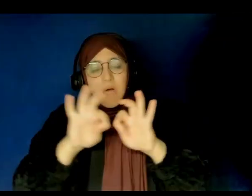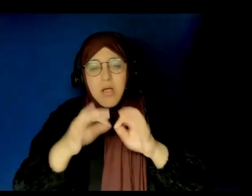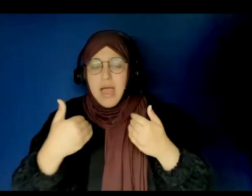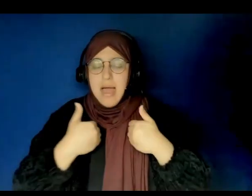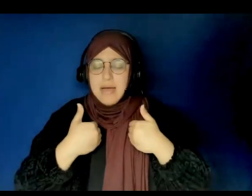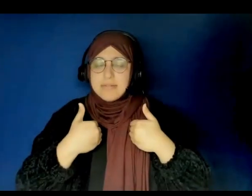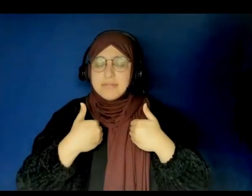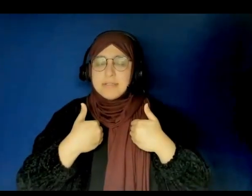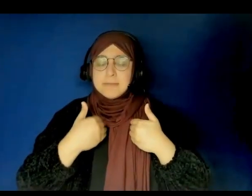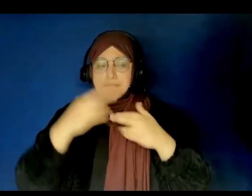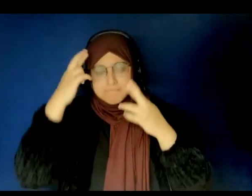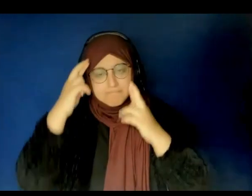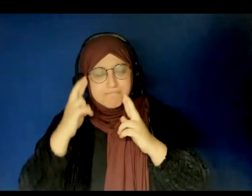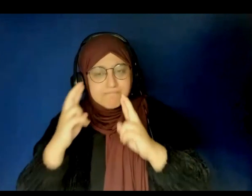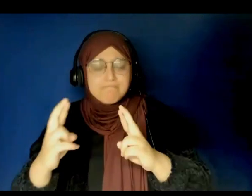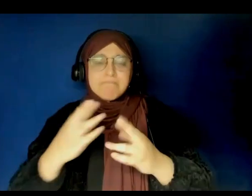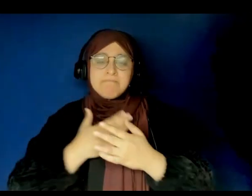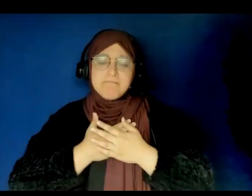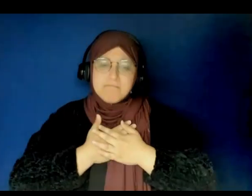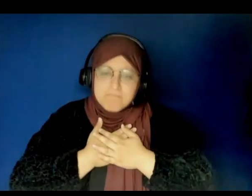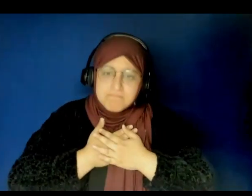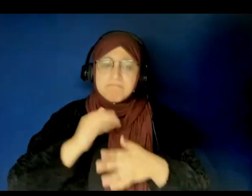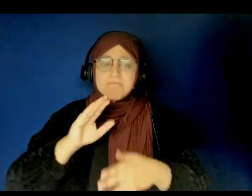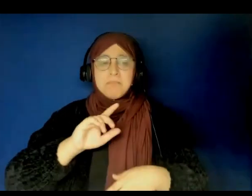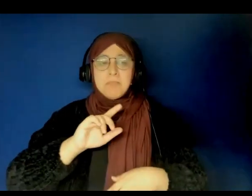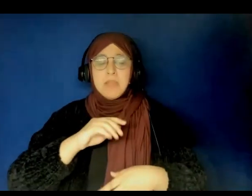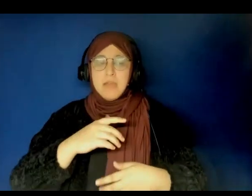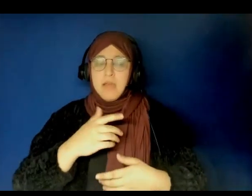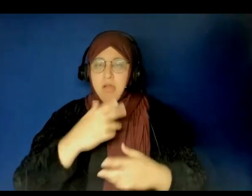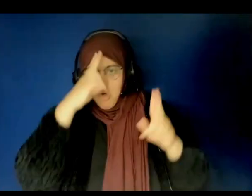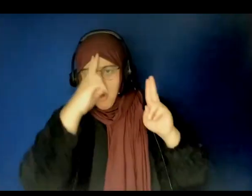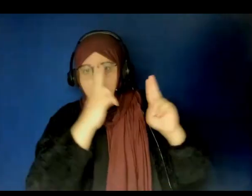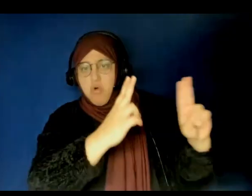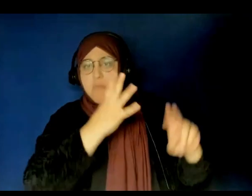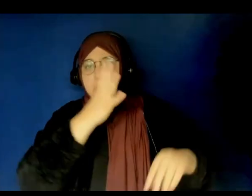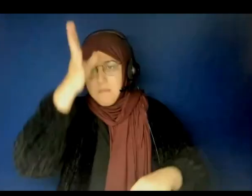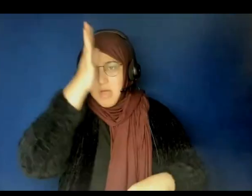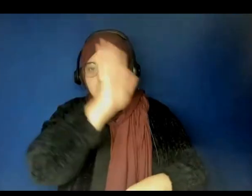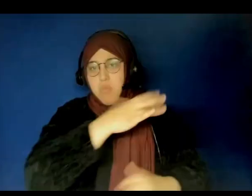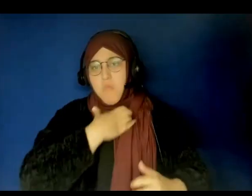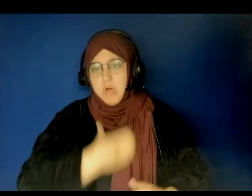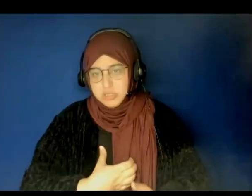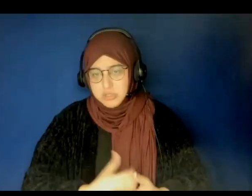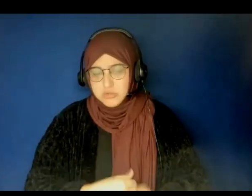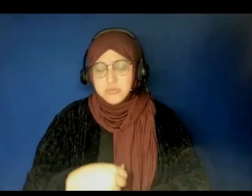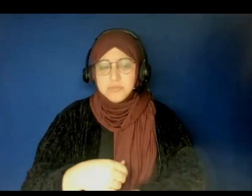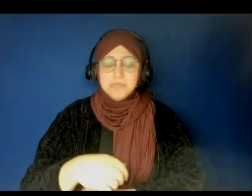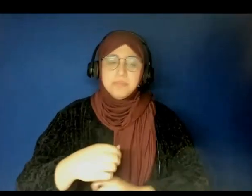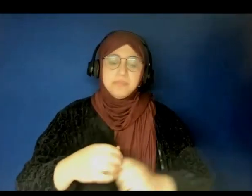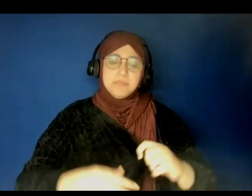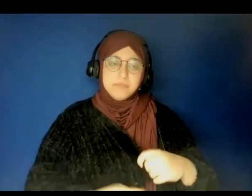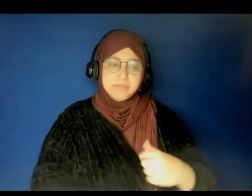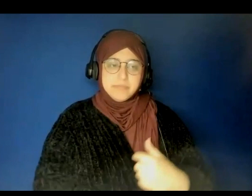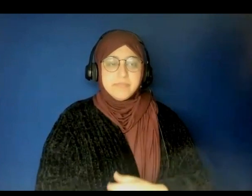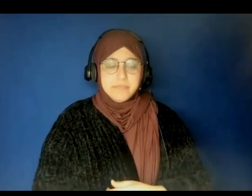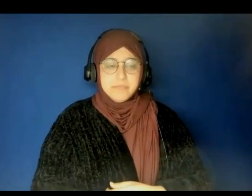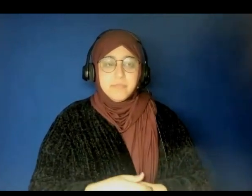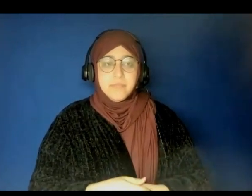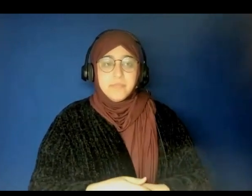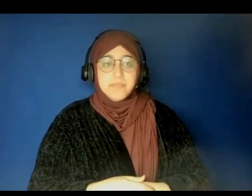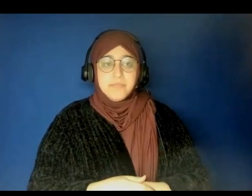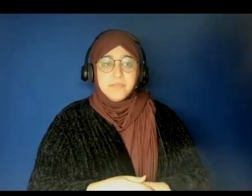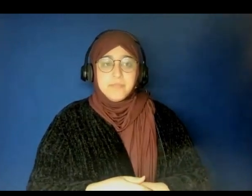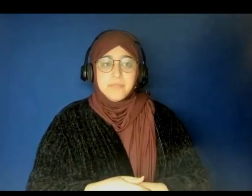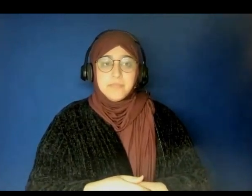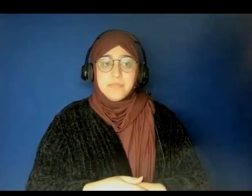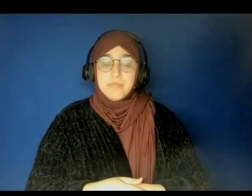excellence, and to honor their parents' wishes. Now, after we've taken out